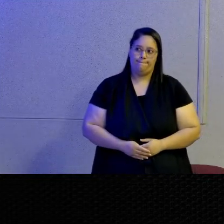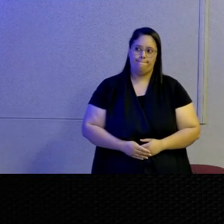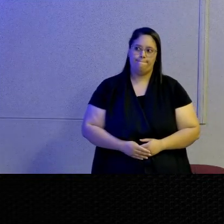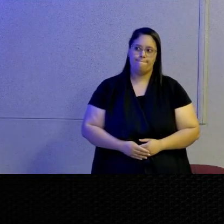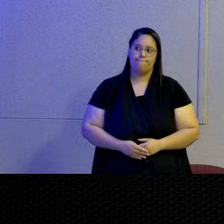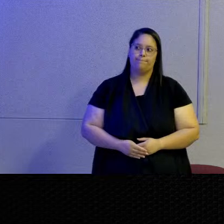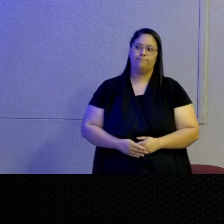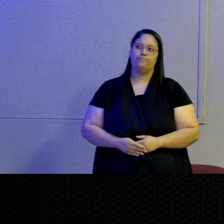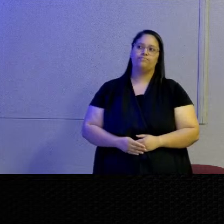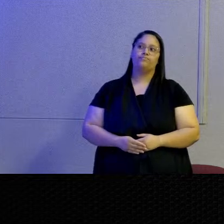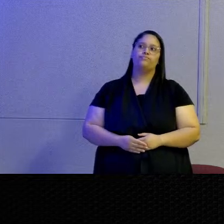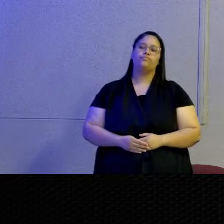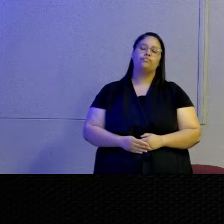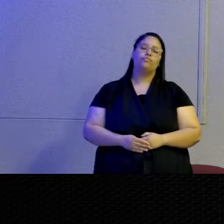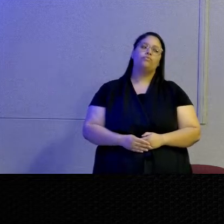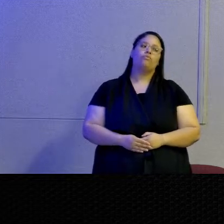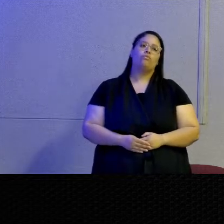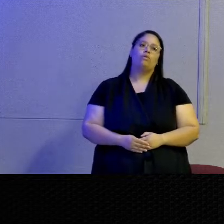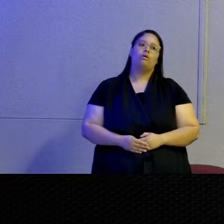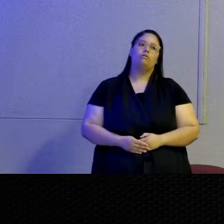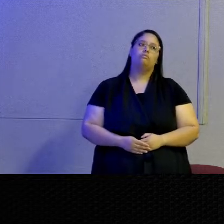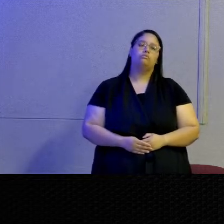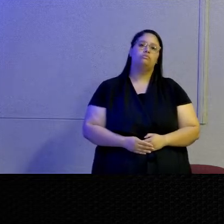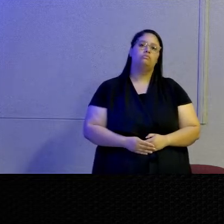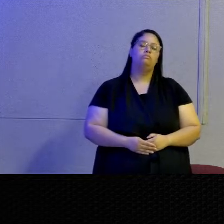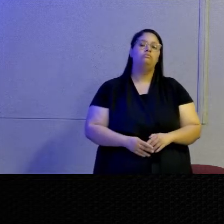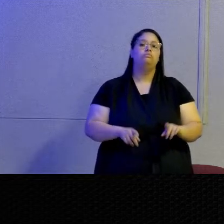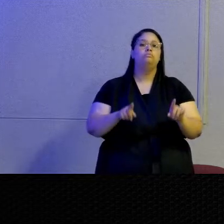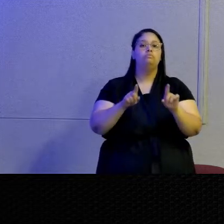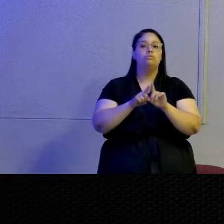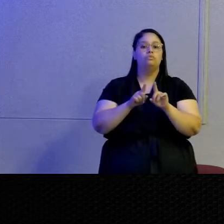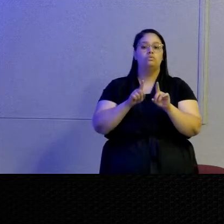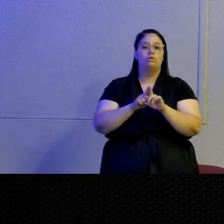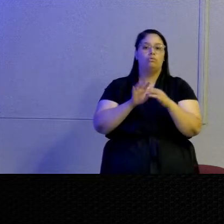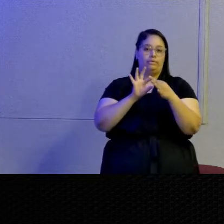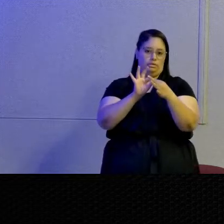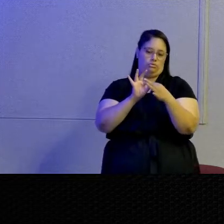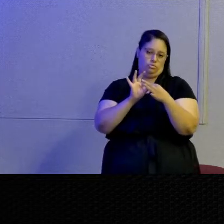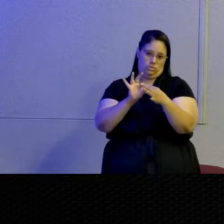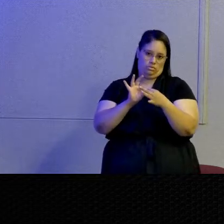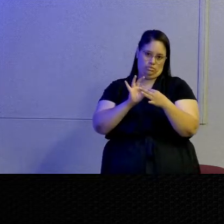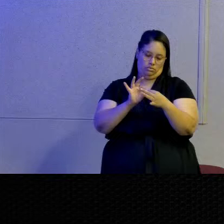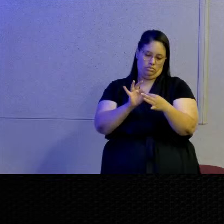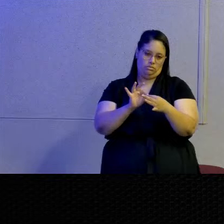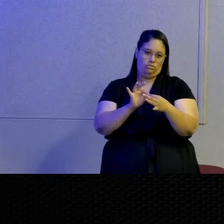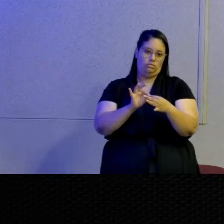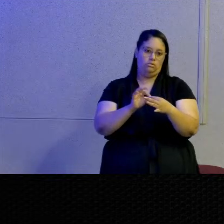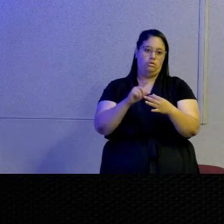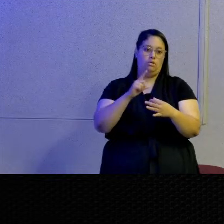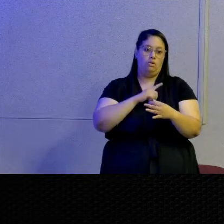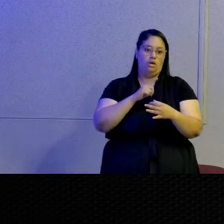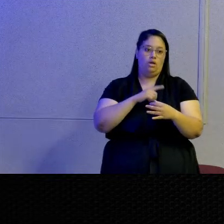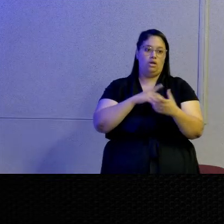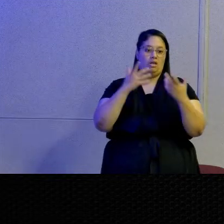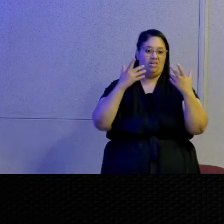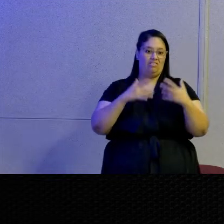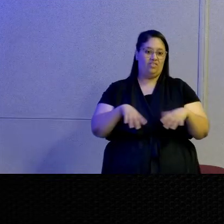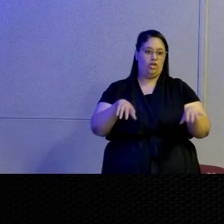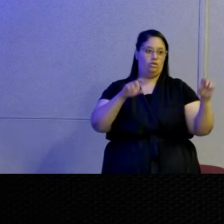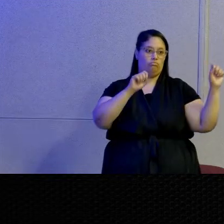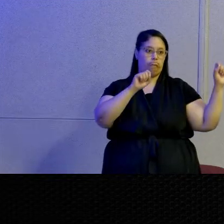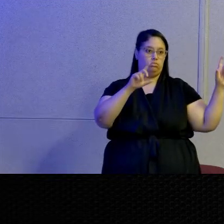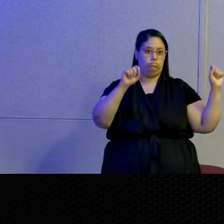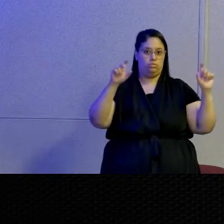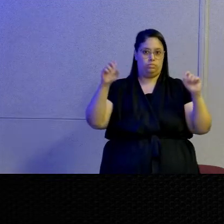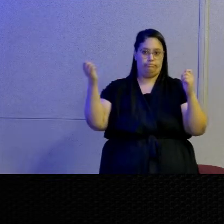We will also speak about engagement. After all those slides that John Ellis